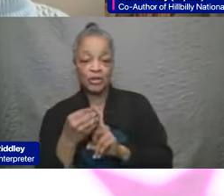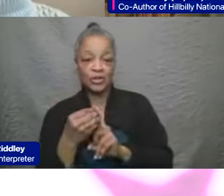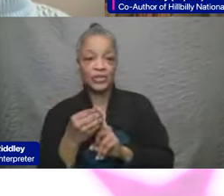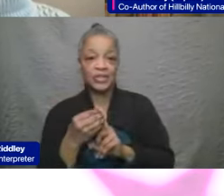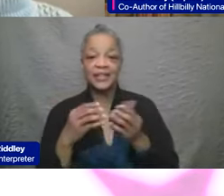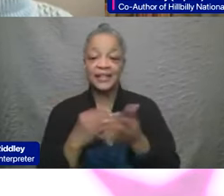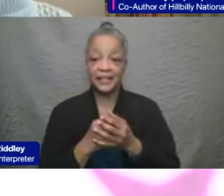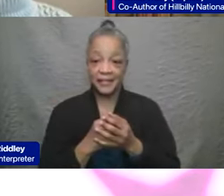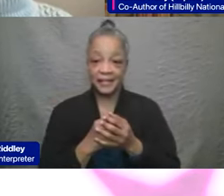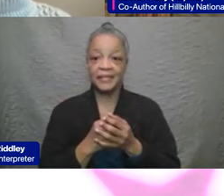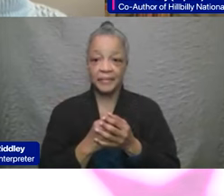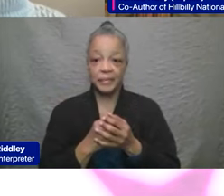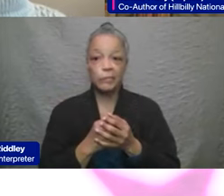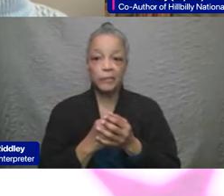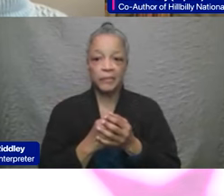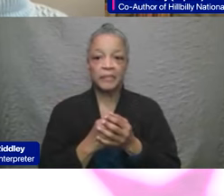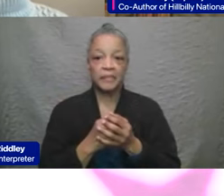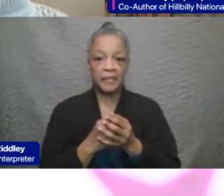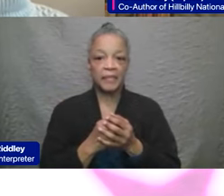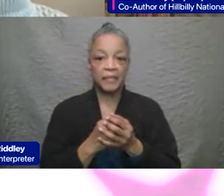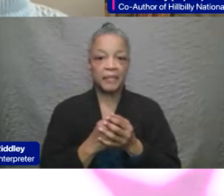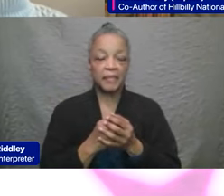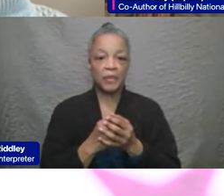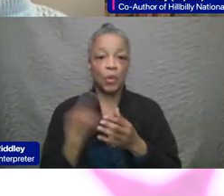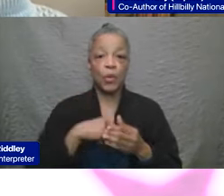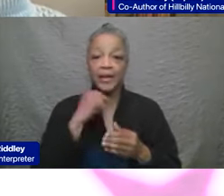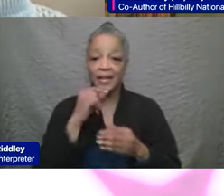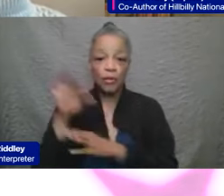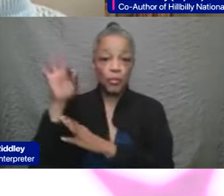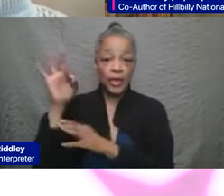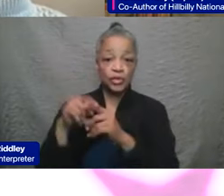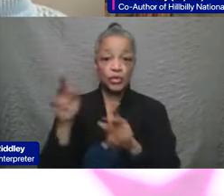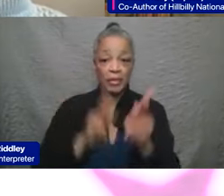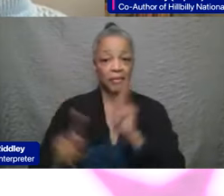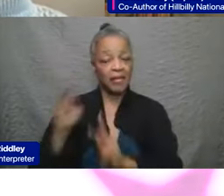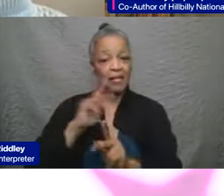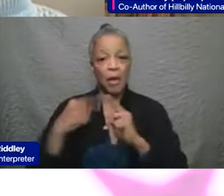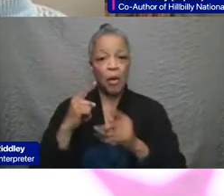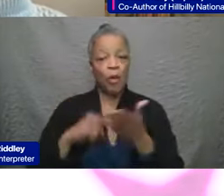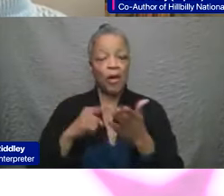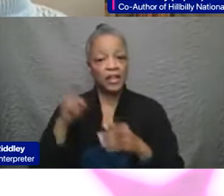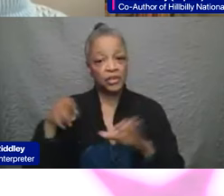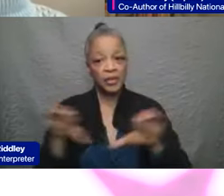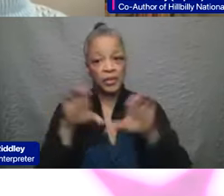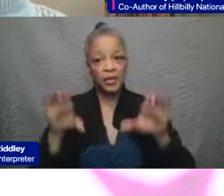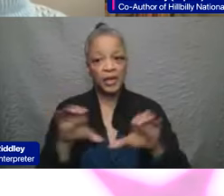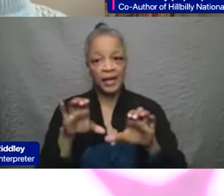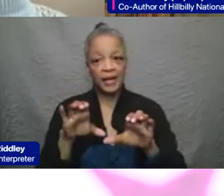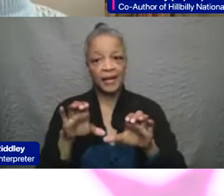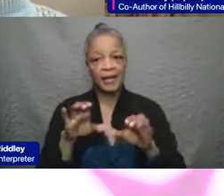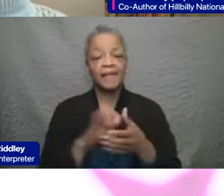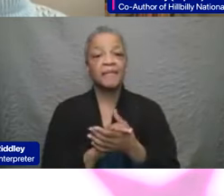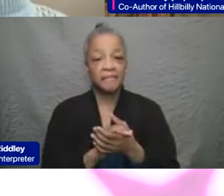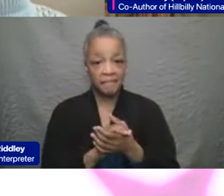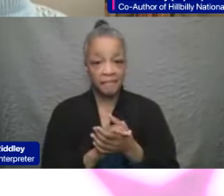not, well, we didn't preach to people about what they ought to be doing. So